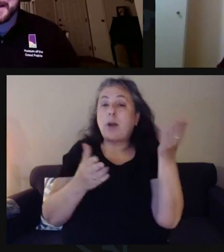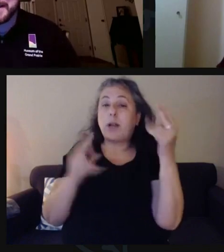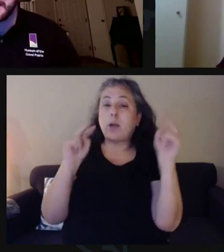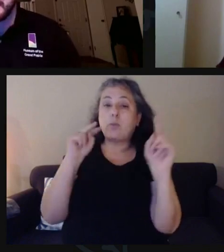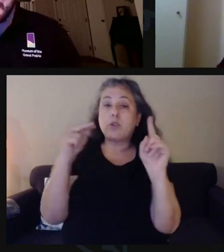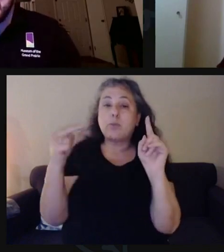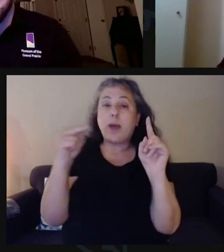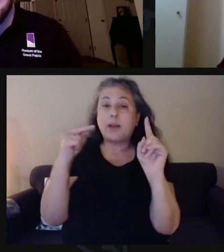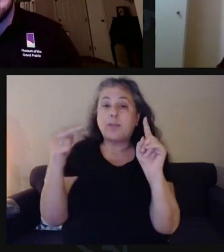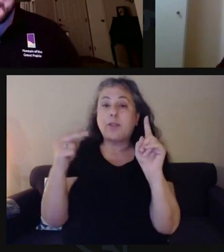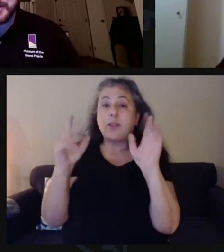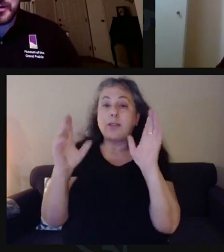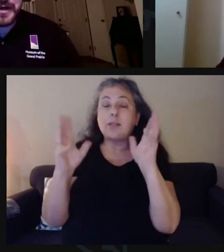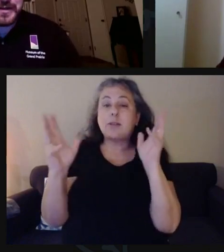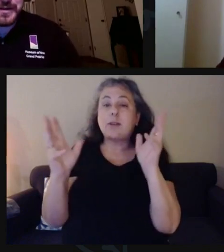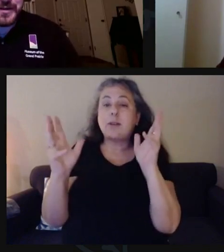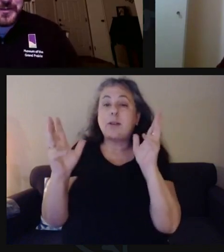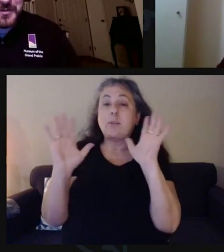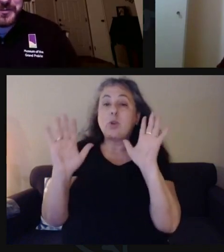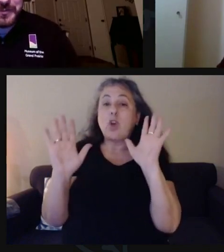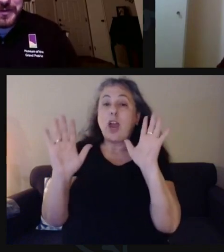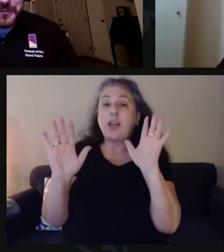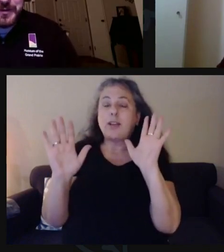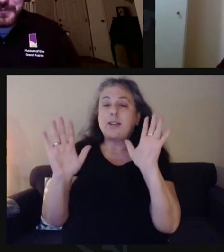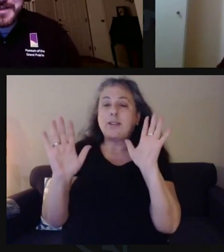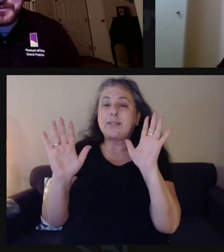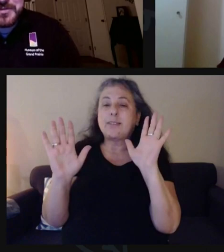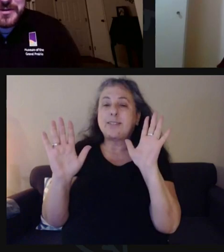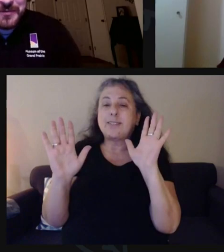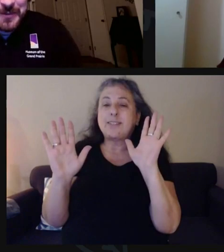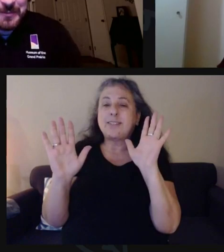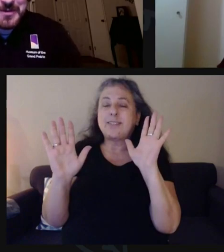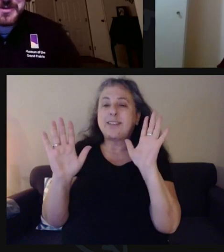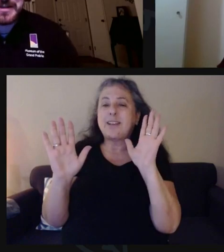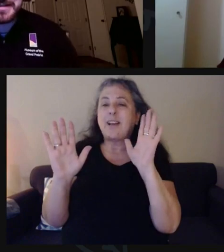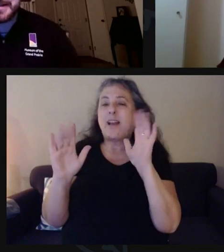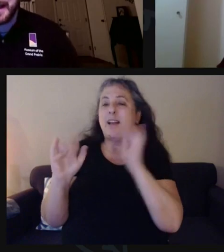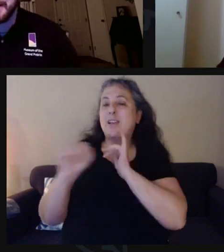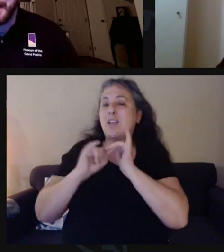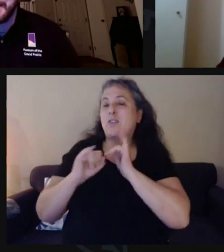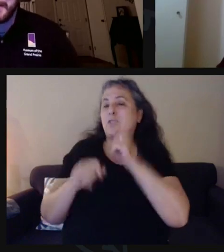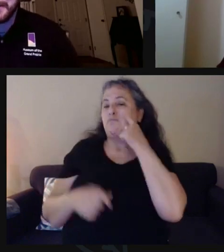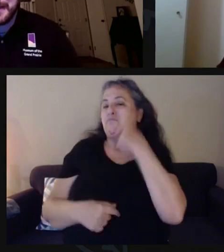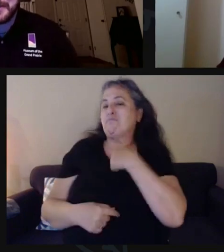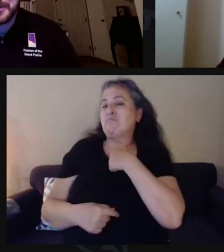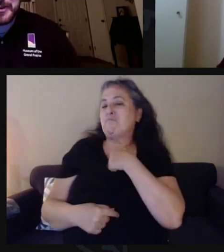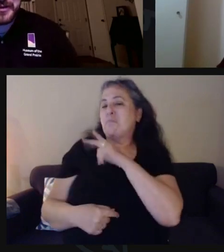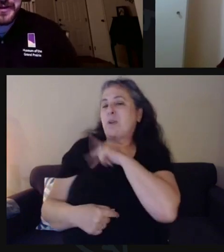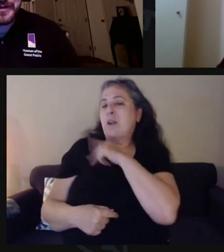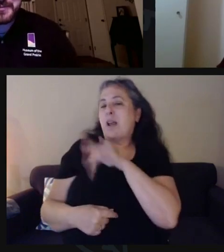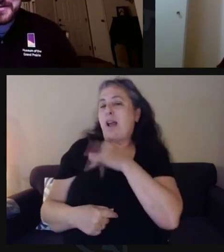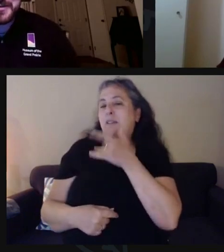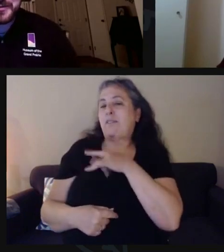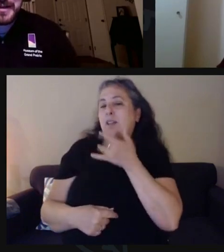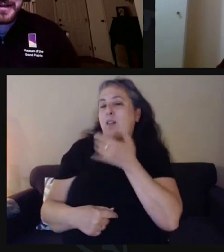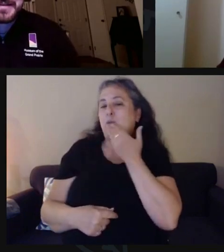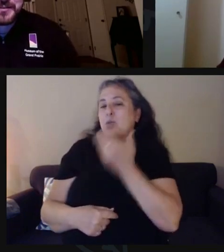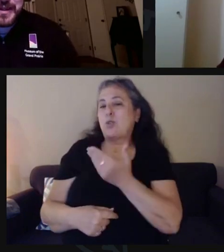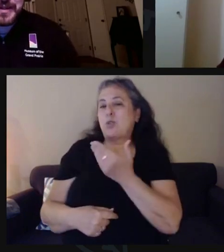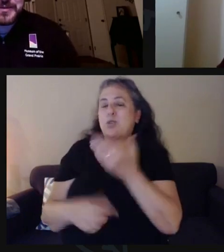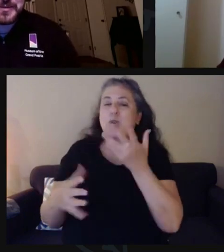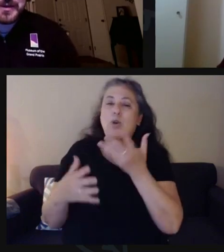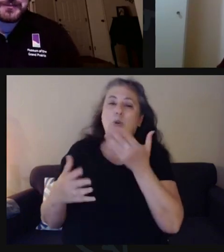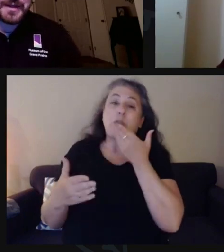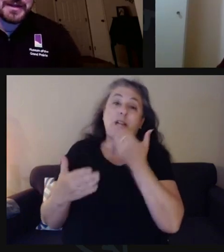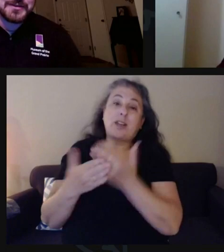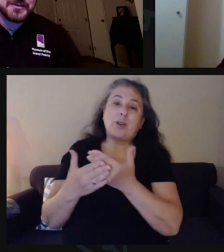And again, this has been so great. Selfishly for me personally, I feel good. So